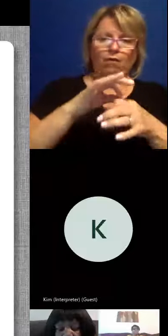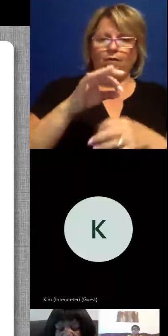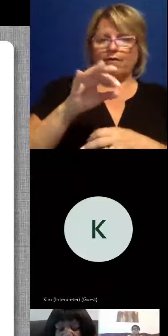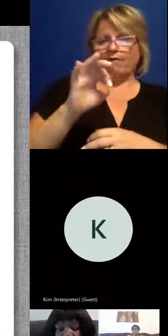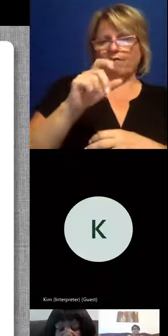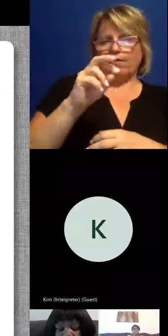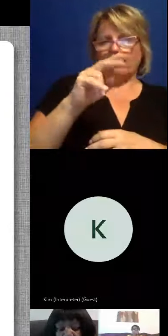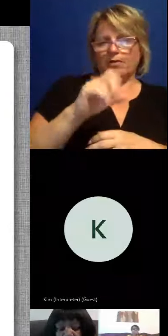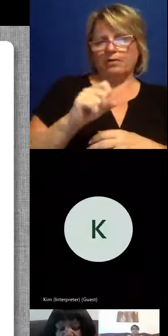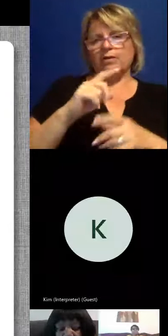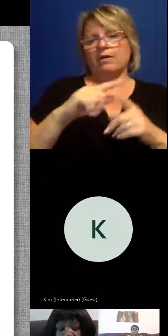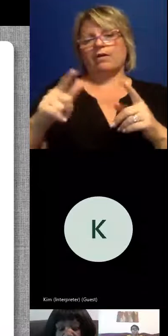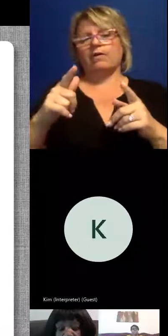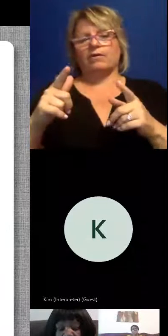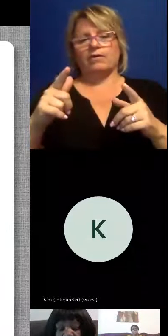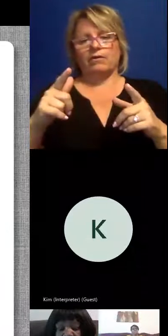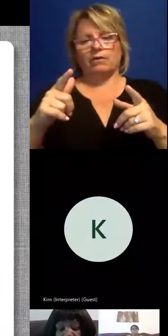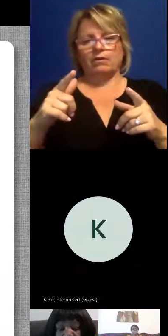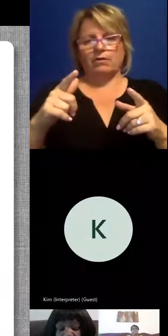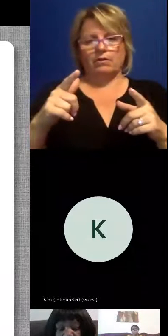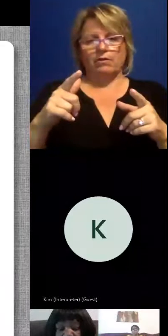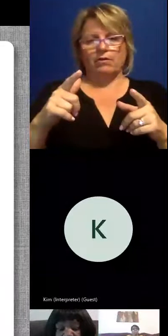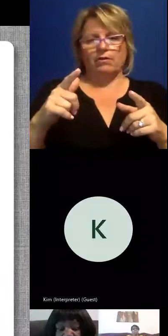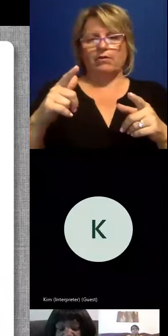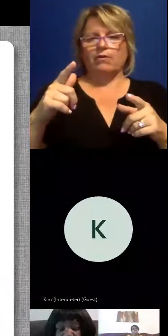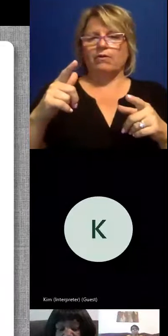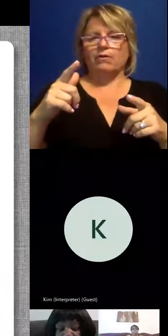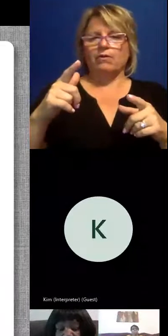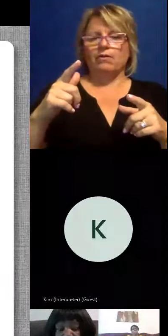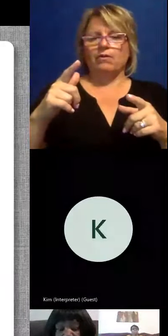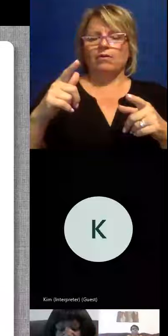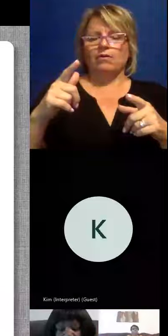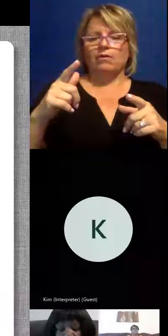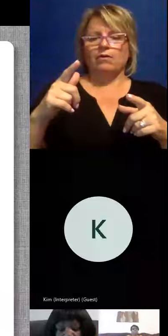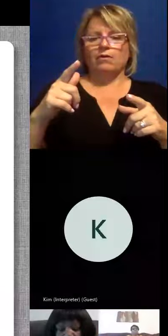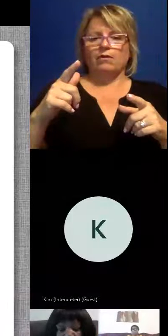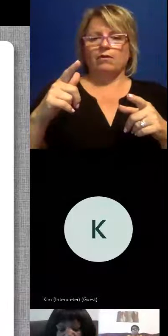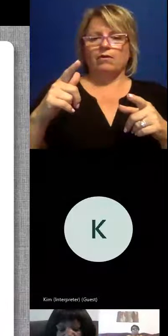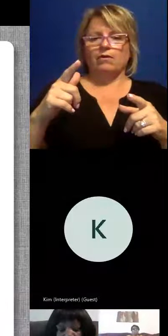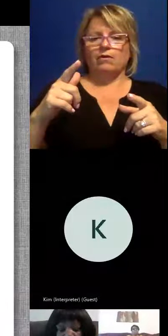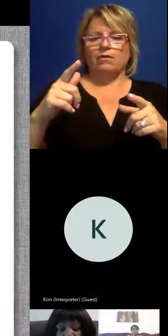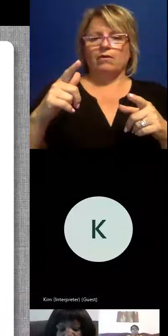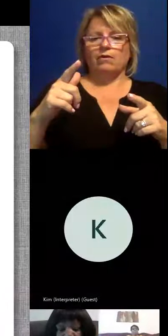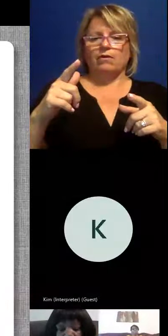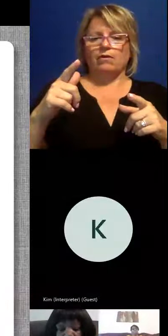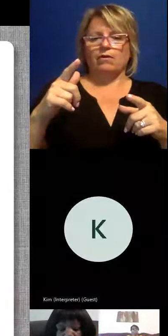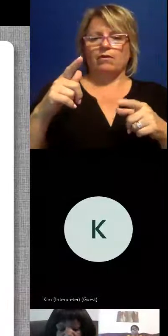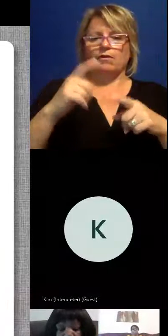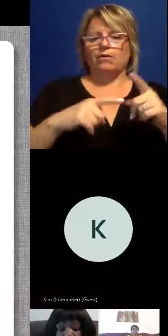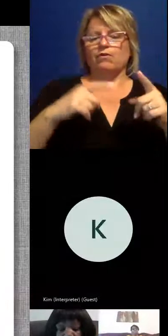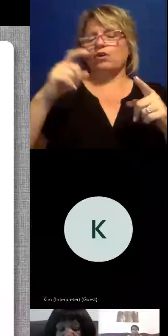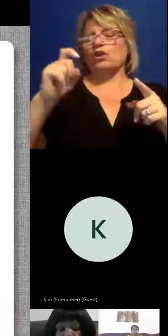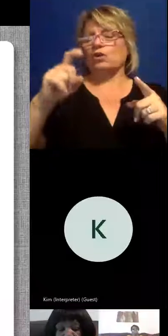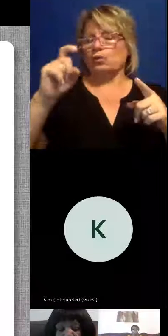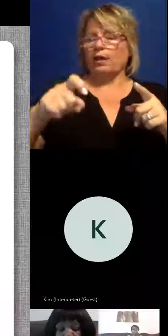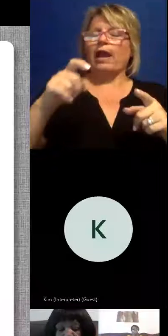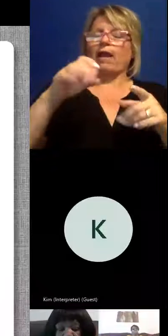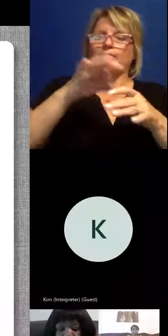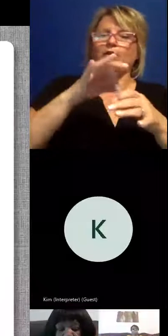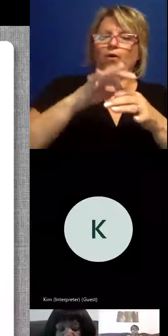Only Kentucky and Iowa do not restore the voting rights of felons. If you meet all